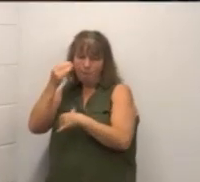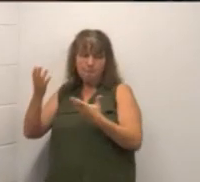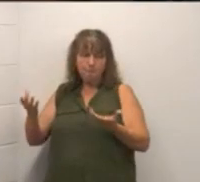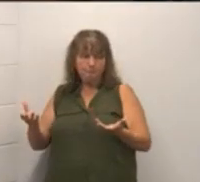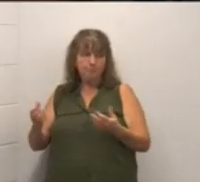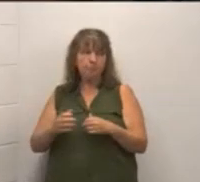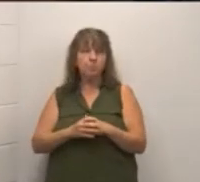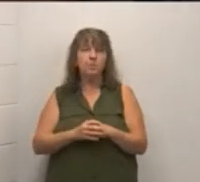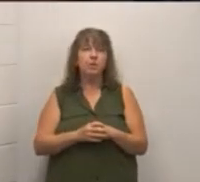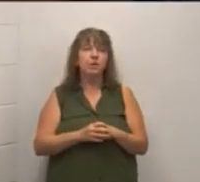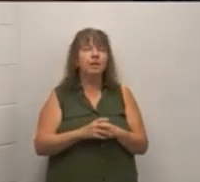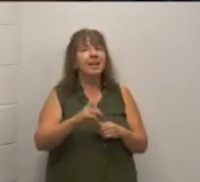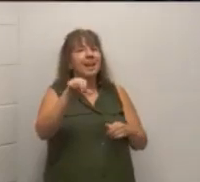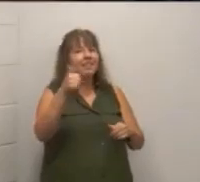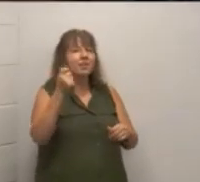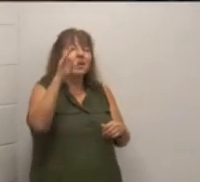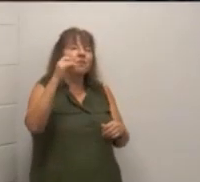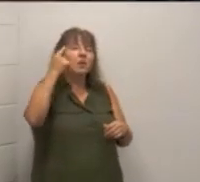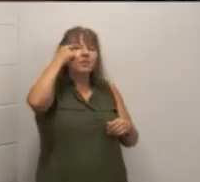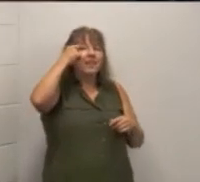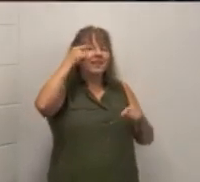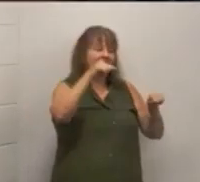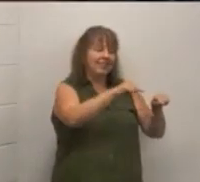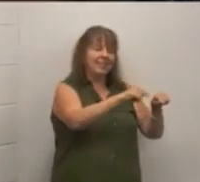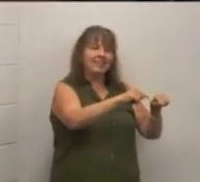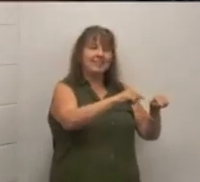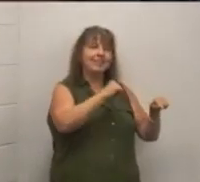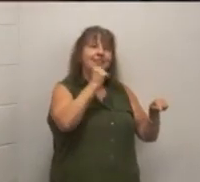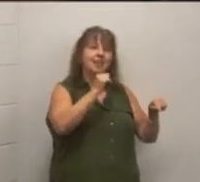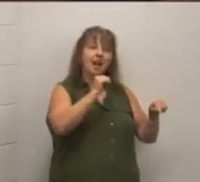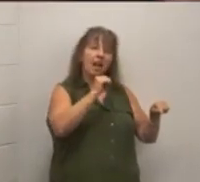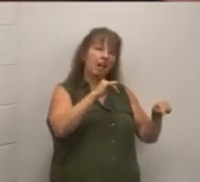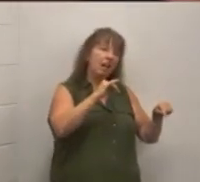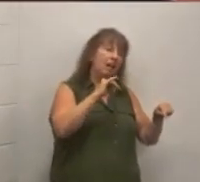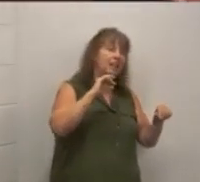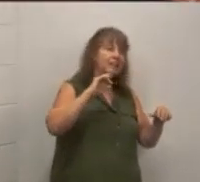I think that if we can shift our thinking a little bit regarding the model,